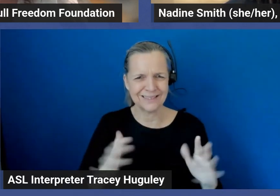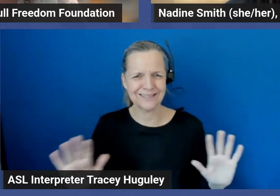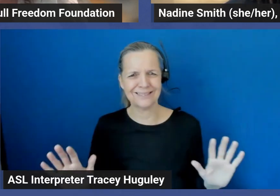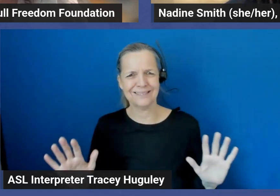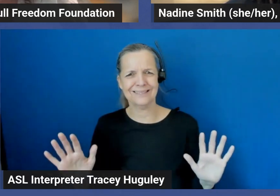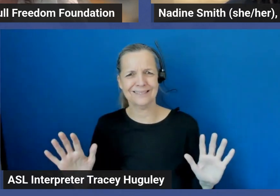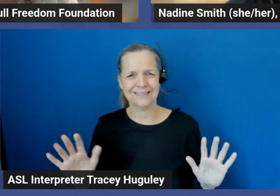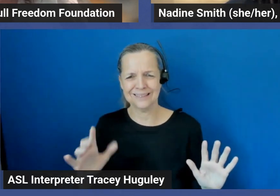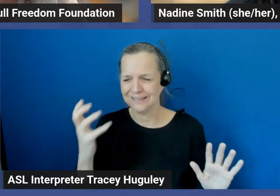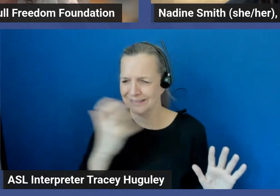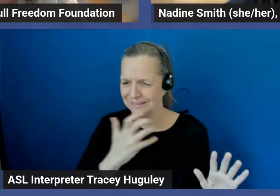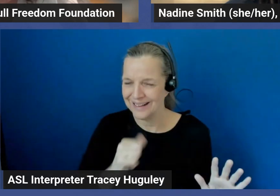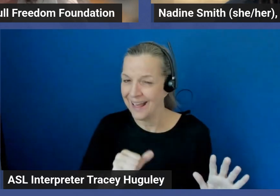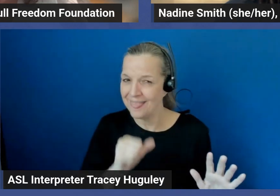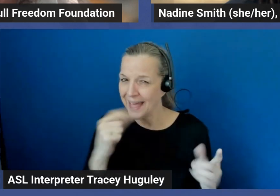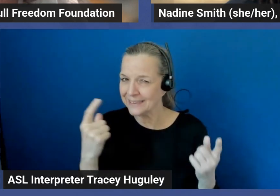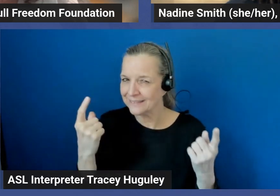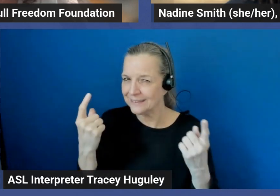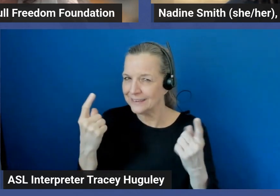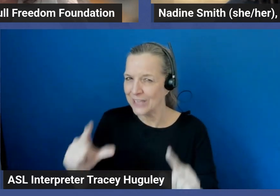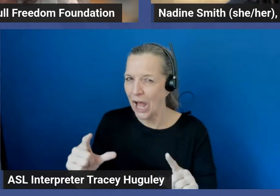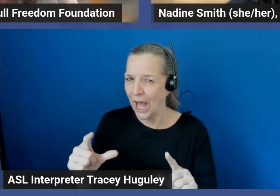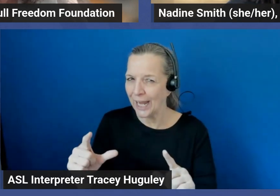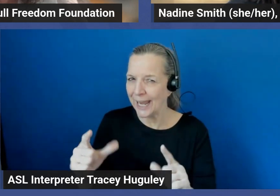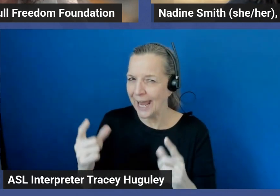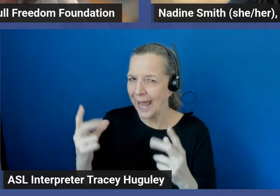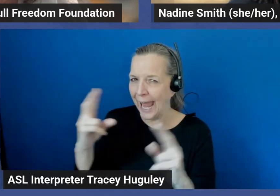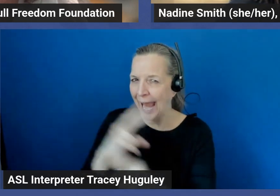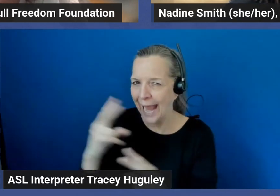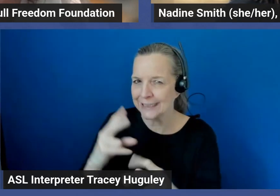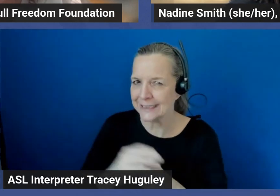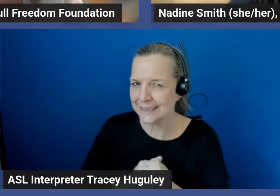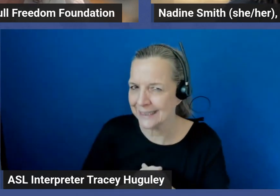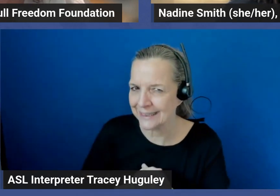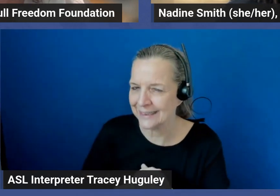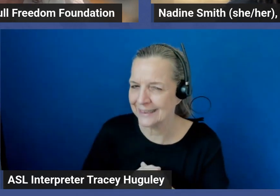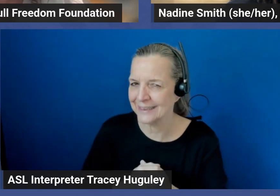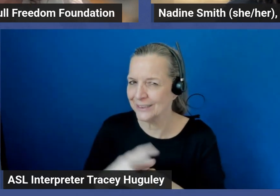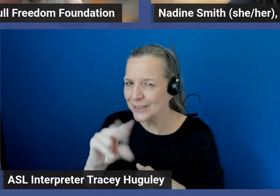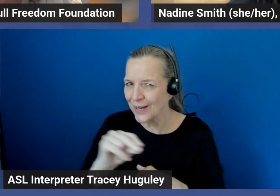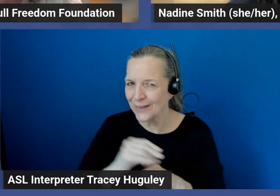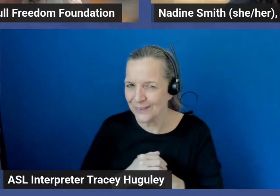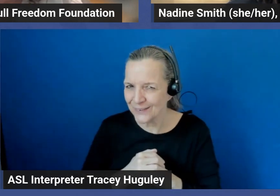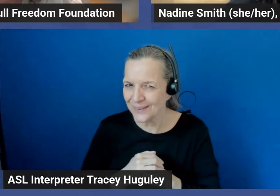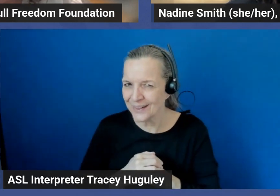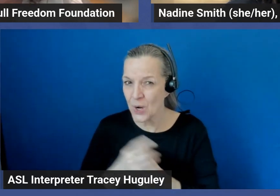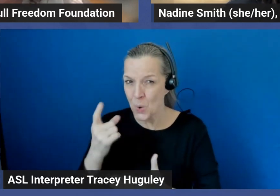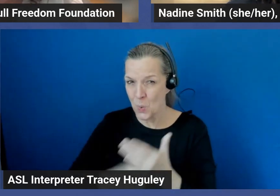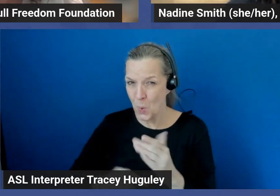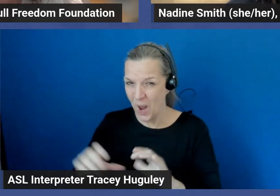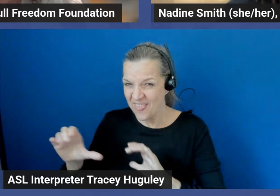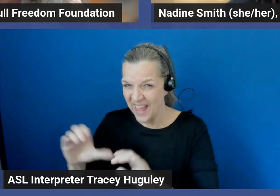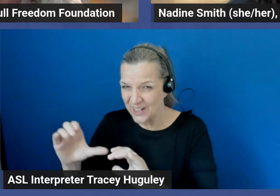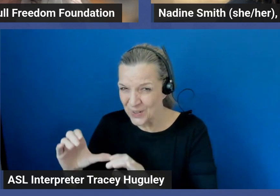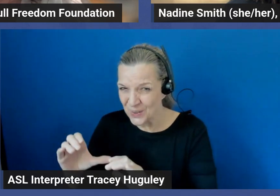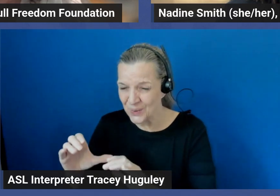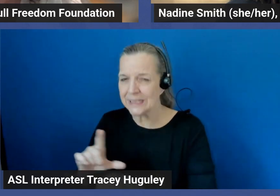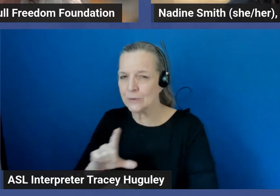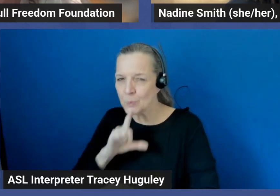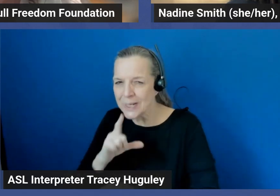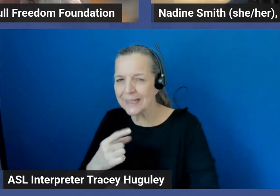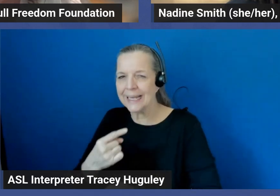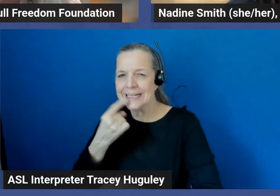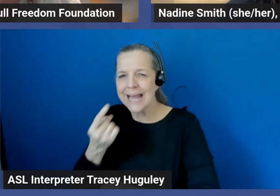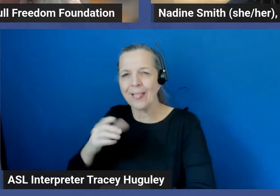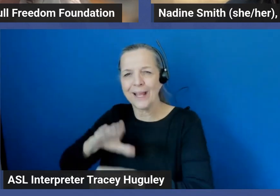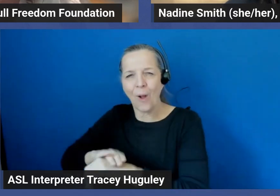not coincidence. No. All of this, all of what they do is a tell. It's always projection.